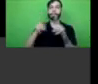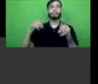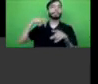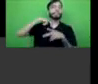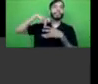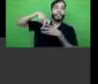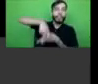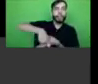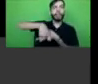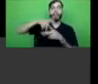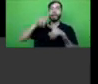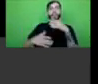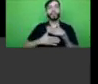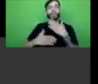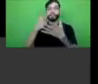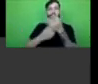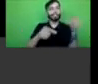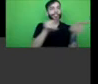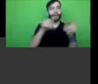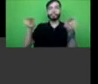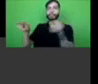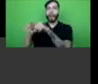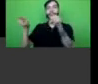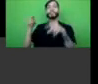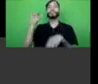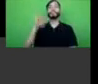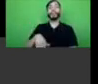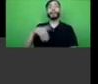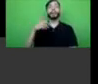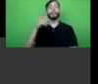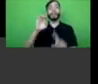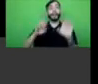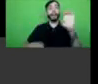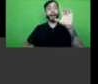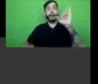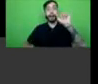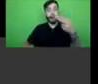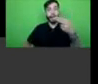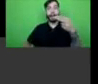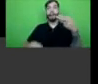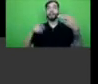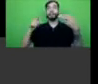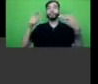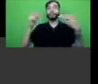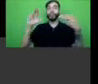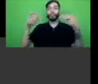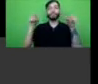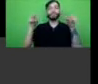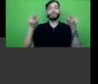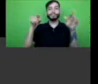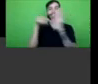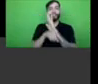Elijah was also killed because he was not allowed to breathe by officers. Twitter